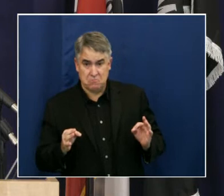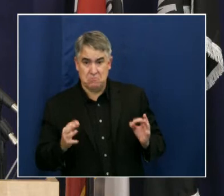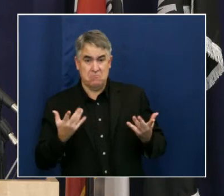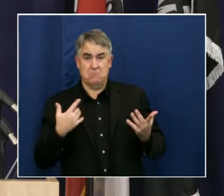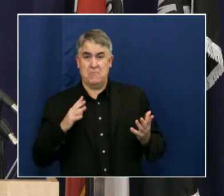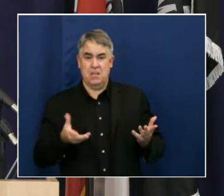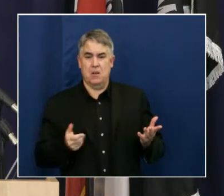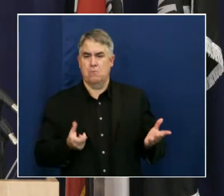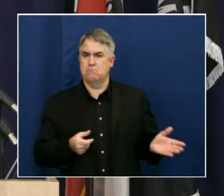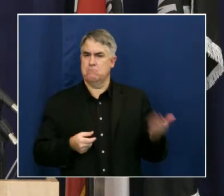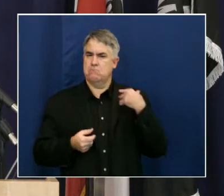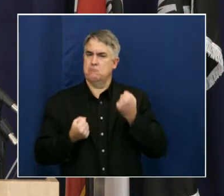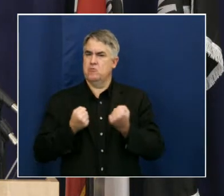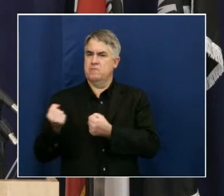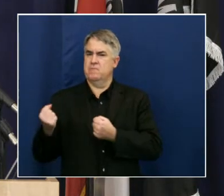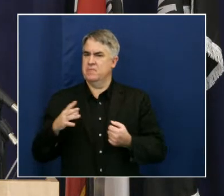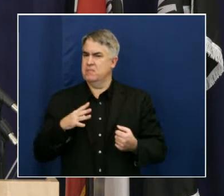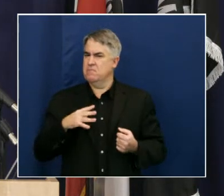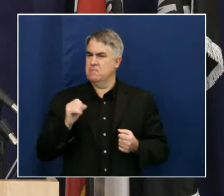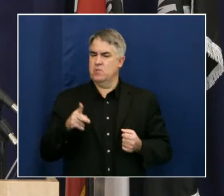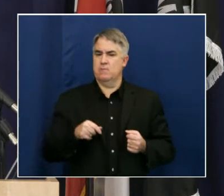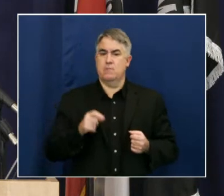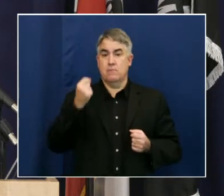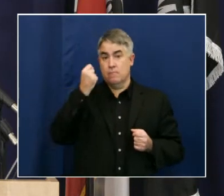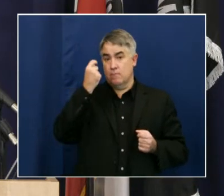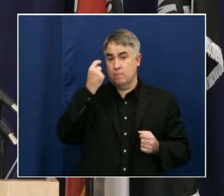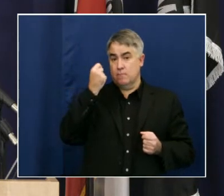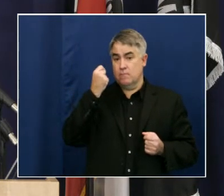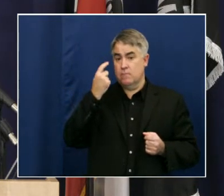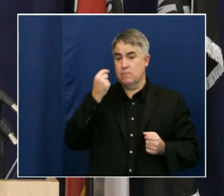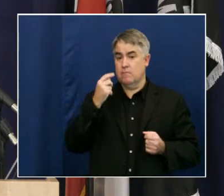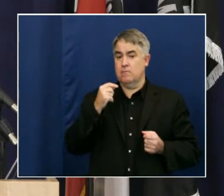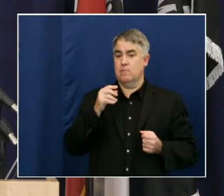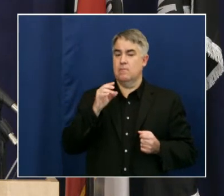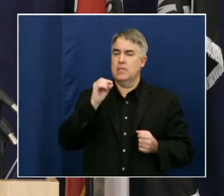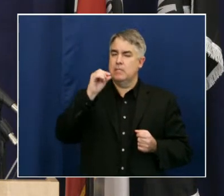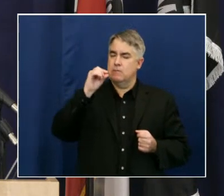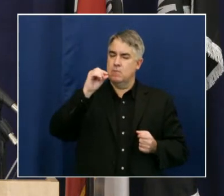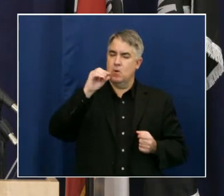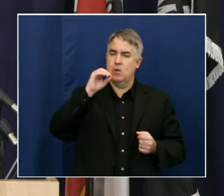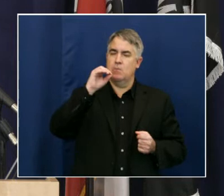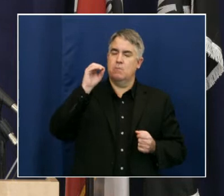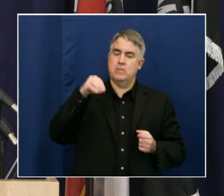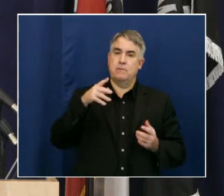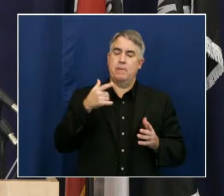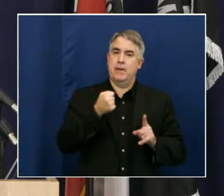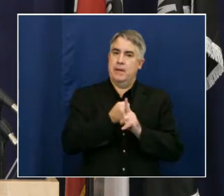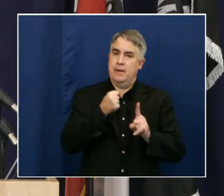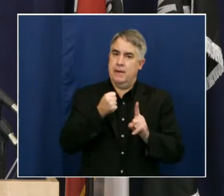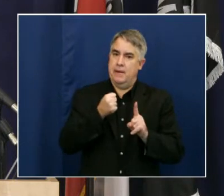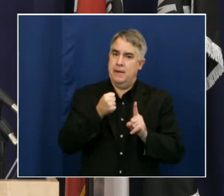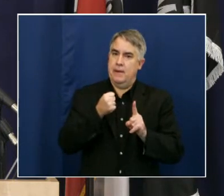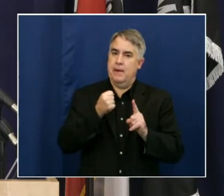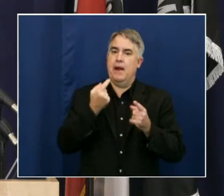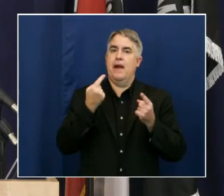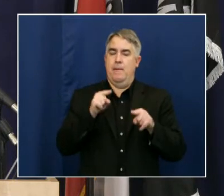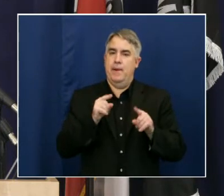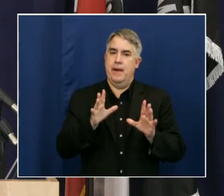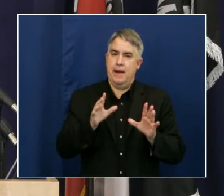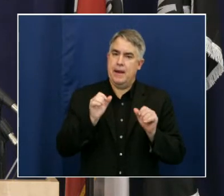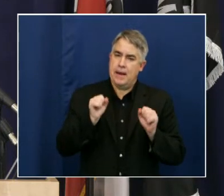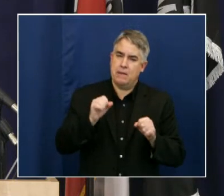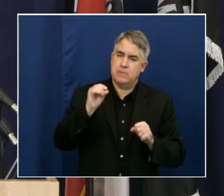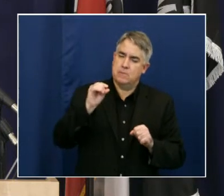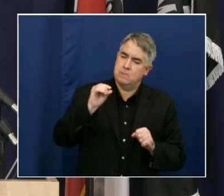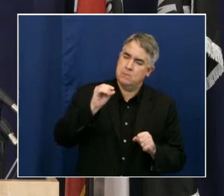yourself. But be aware that there is a very small risk that an adverse reaction may occur.